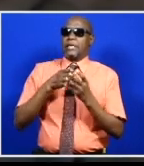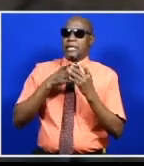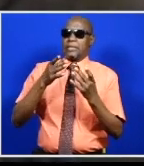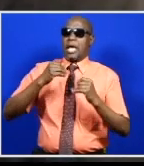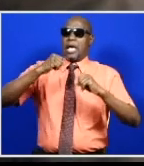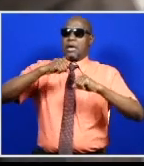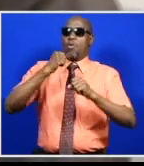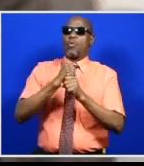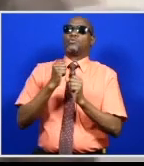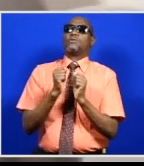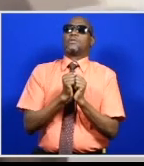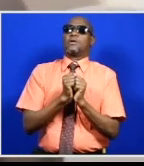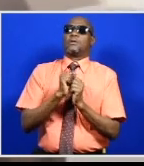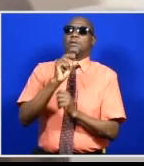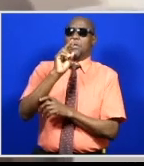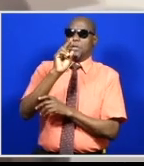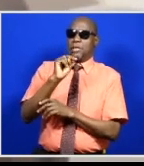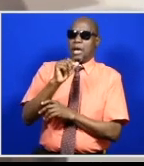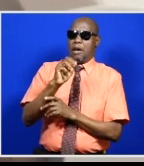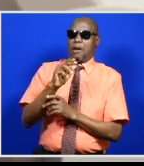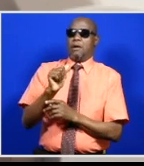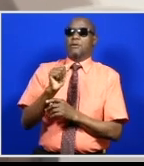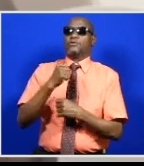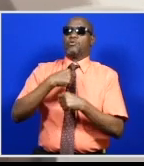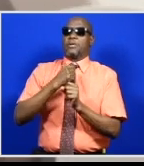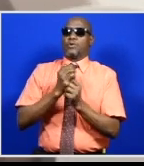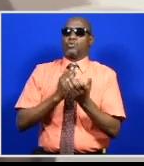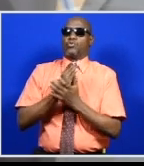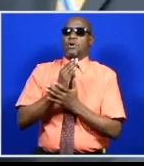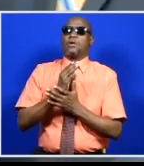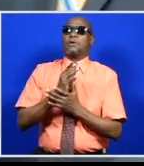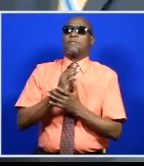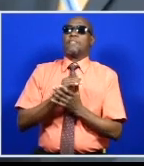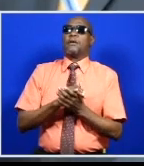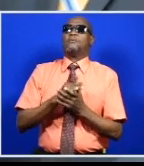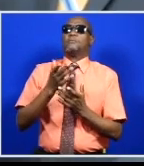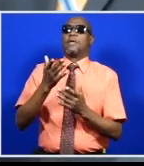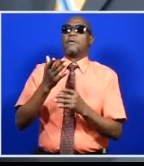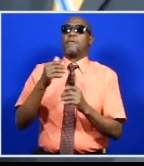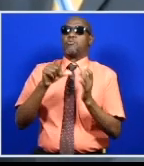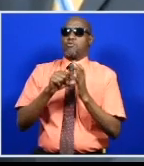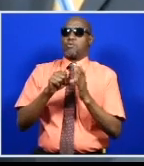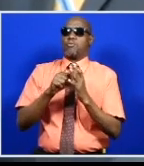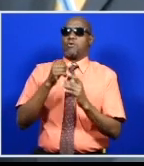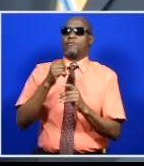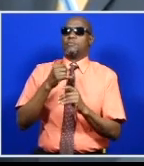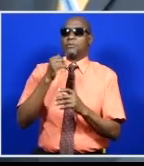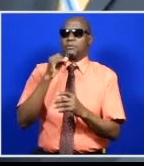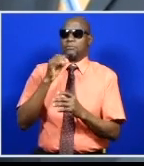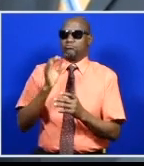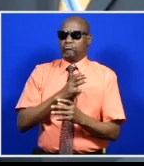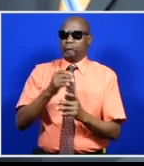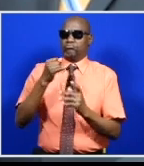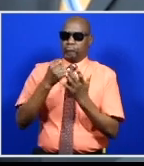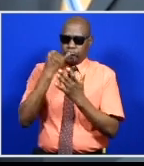hand in hand with Nacada to ensure the menace of drug abuse is combated. From now onwards, as he has